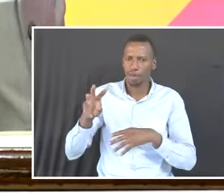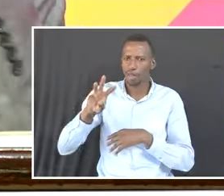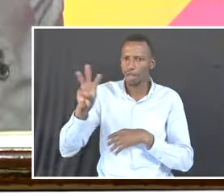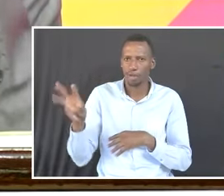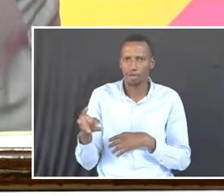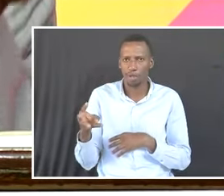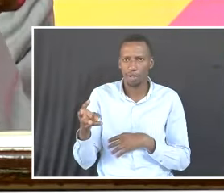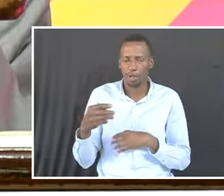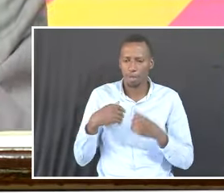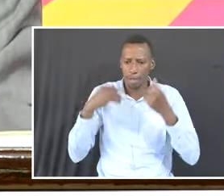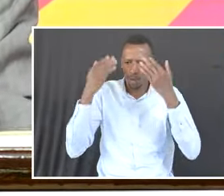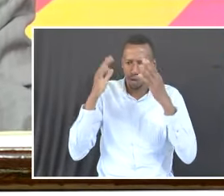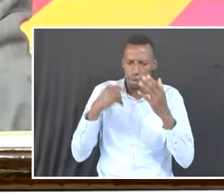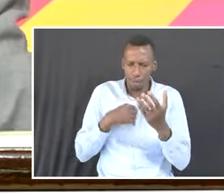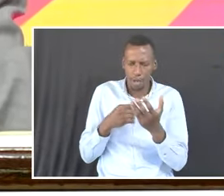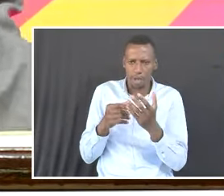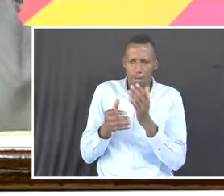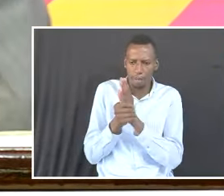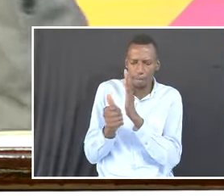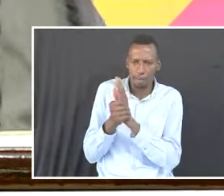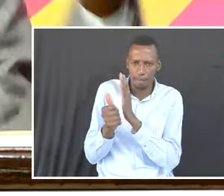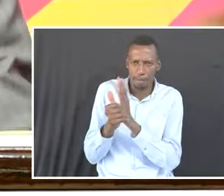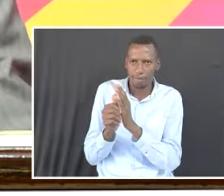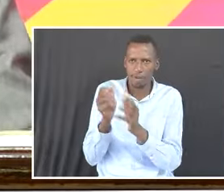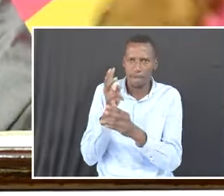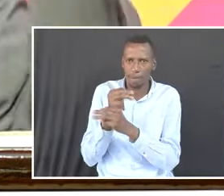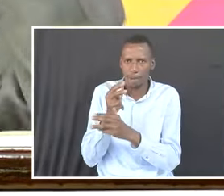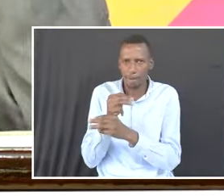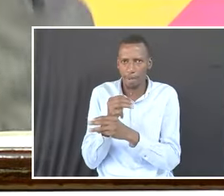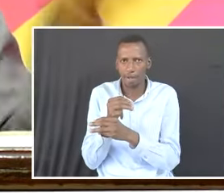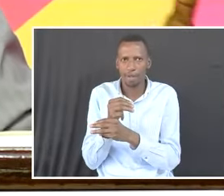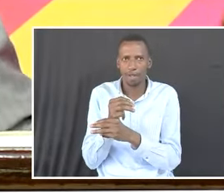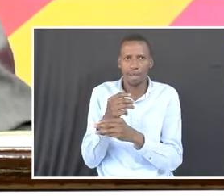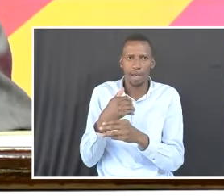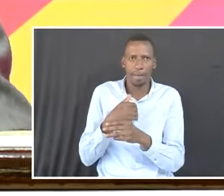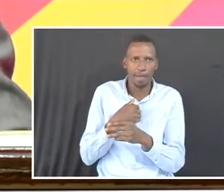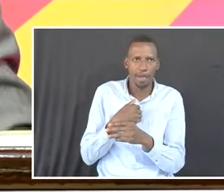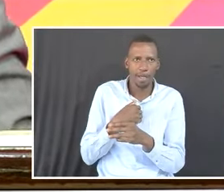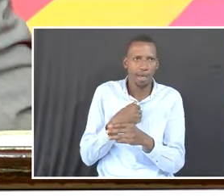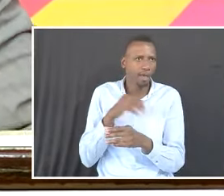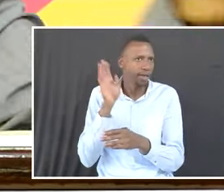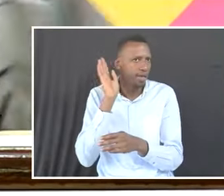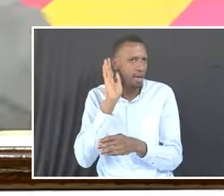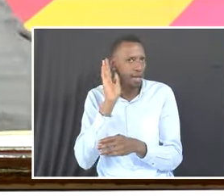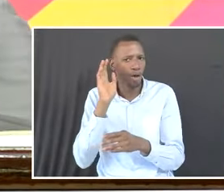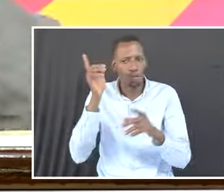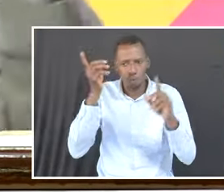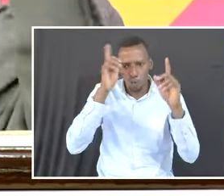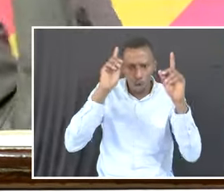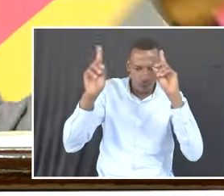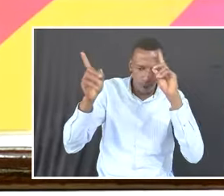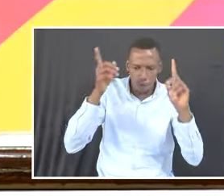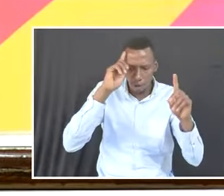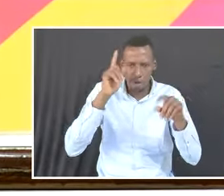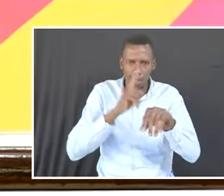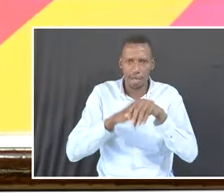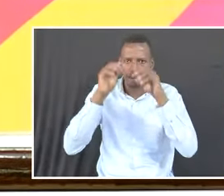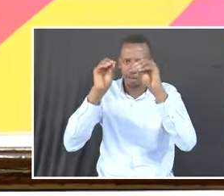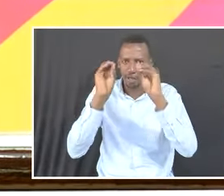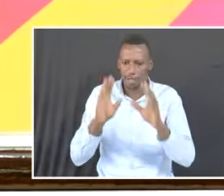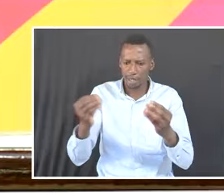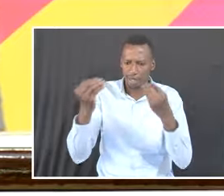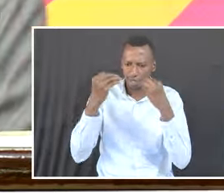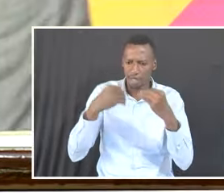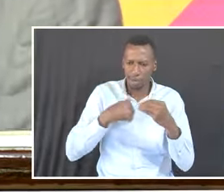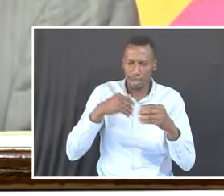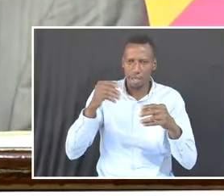not good in mathematics. I didn't do it well in school. I could hear rumors. When teachers were teaching mathematics, to me it was rumors.